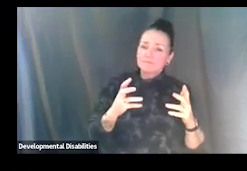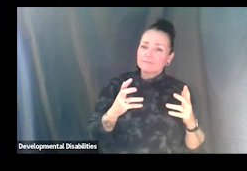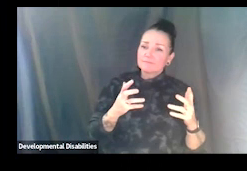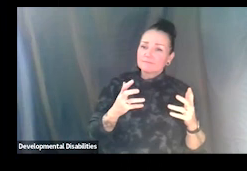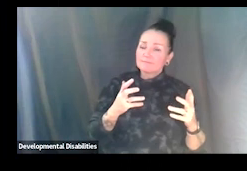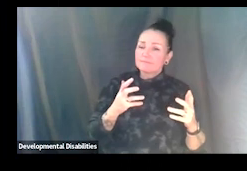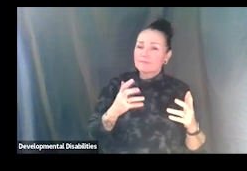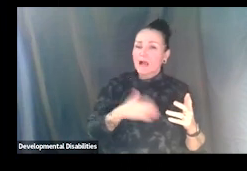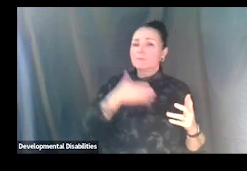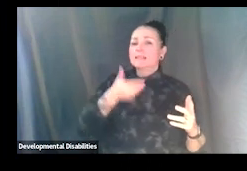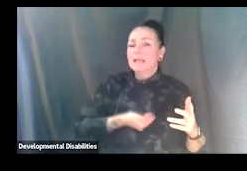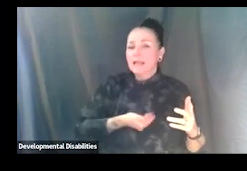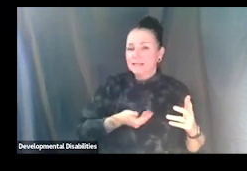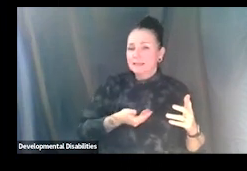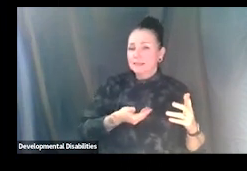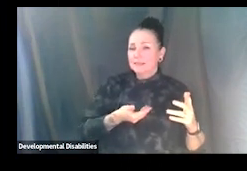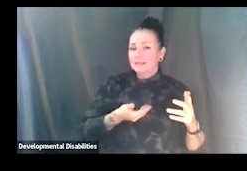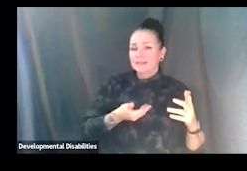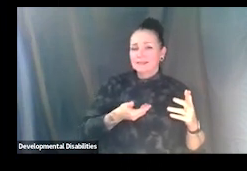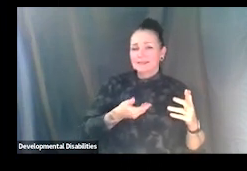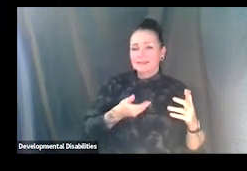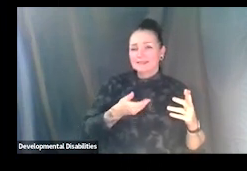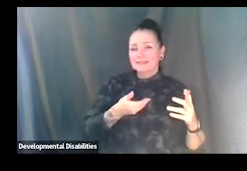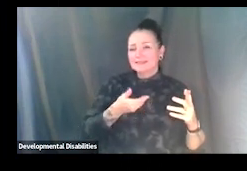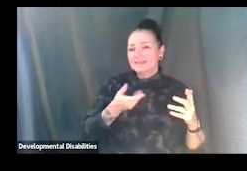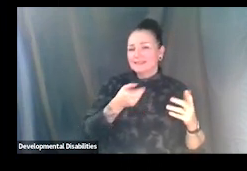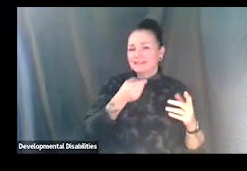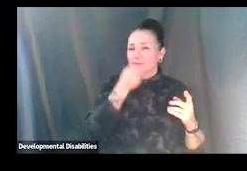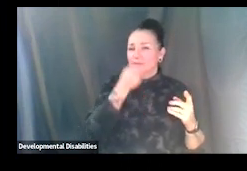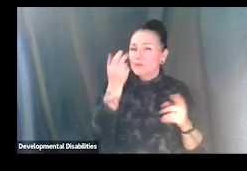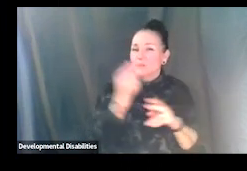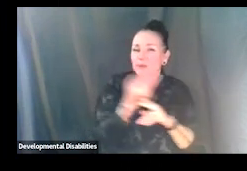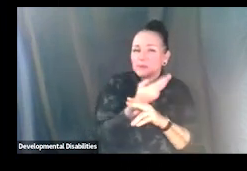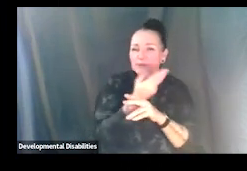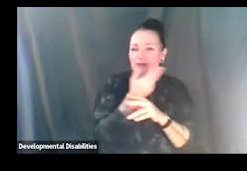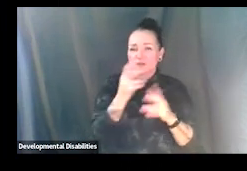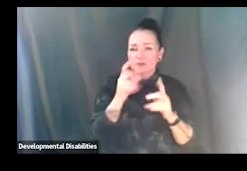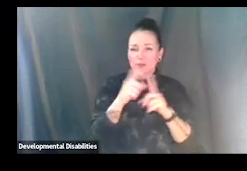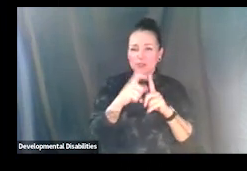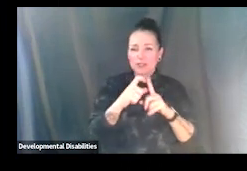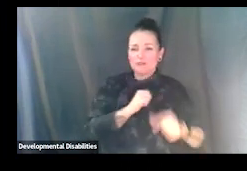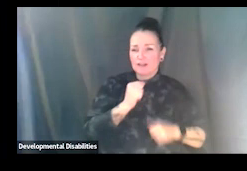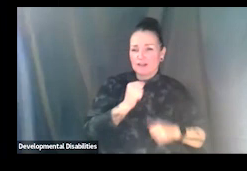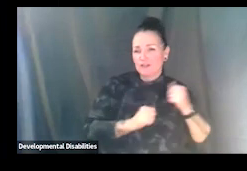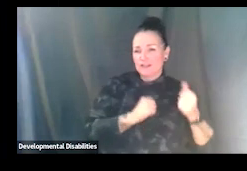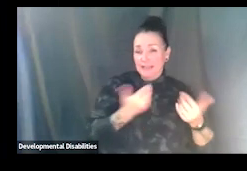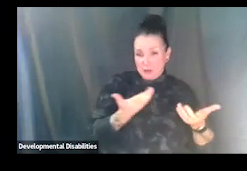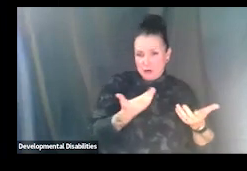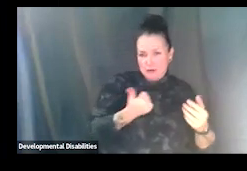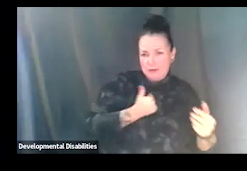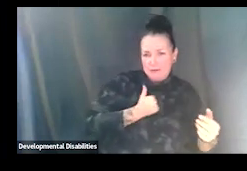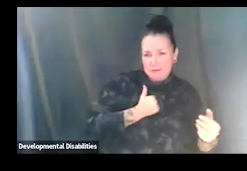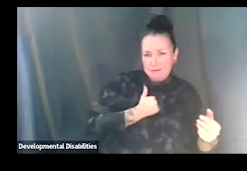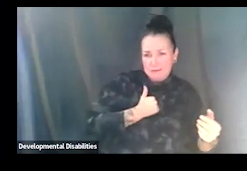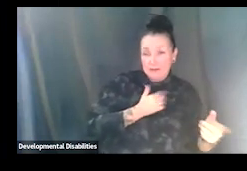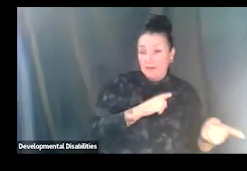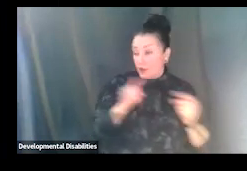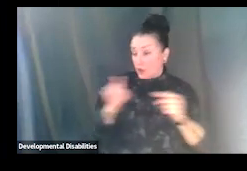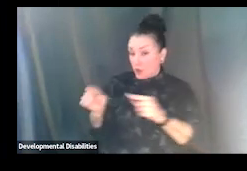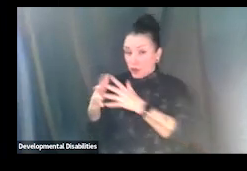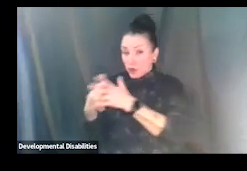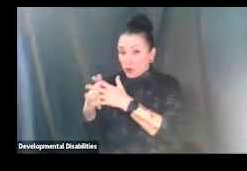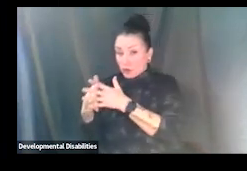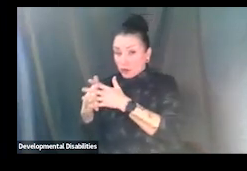there's no official indication. But in the United States, they can advertise for it, and that because the FDA felt that the evidence